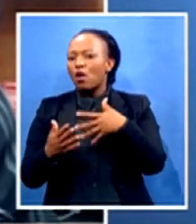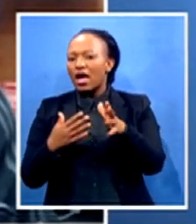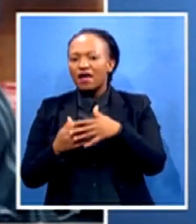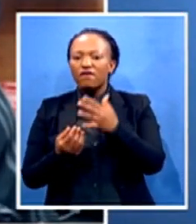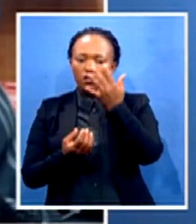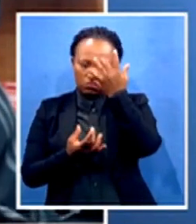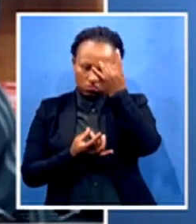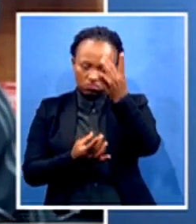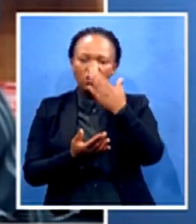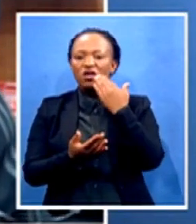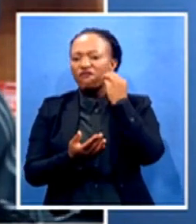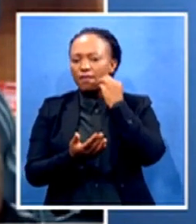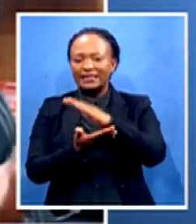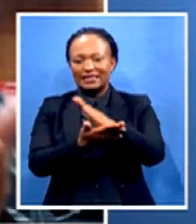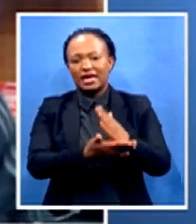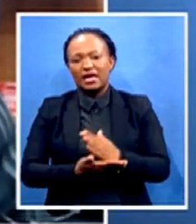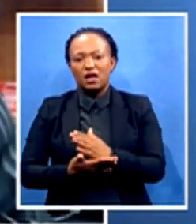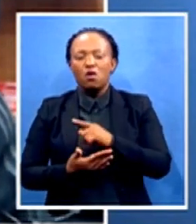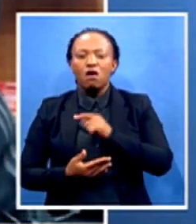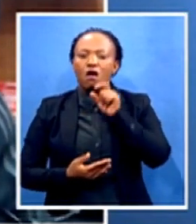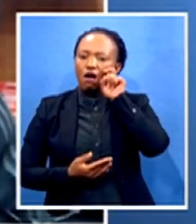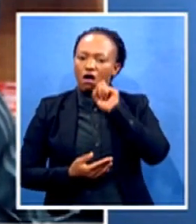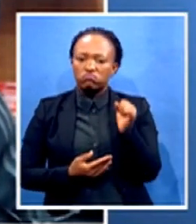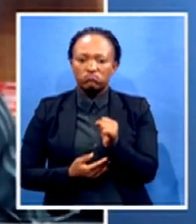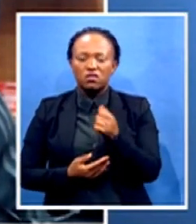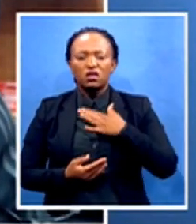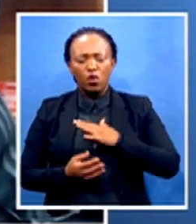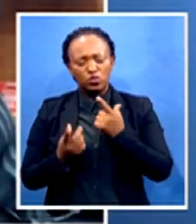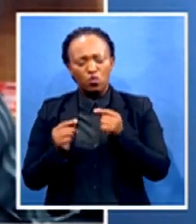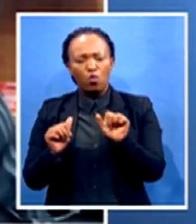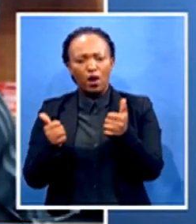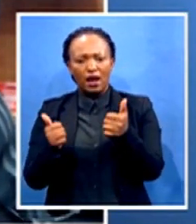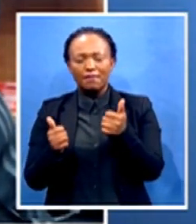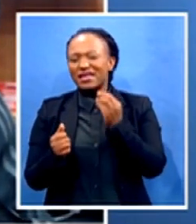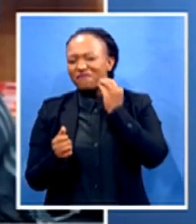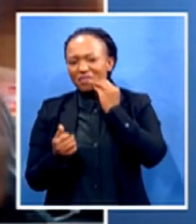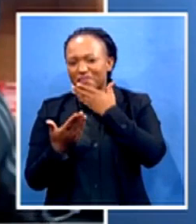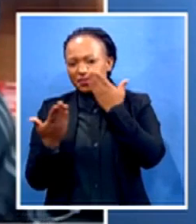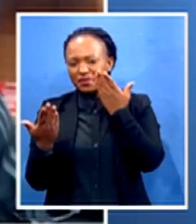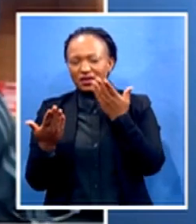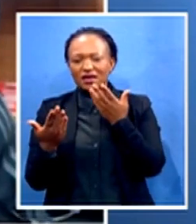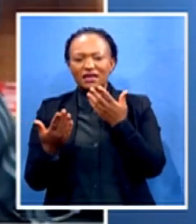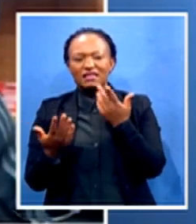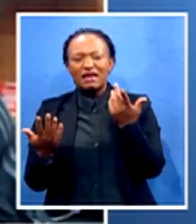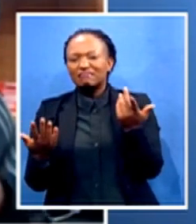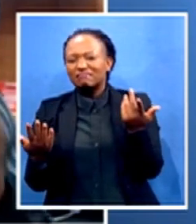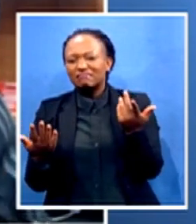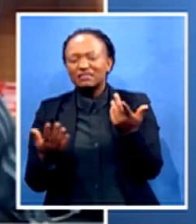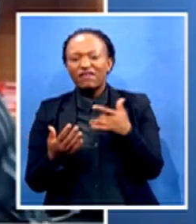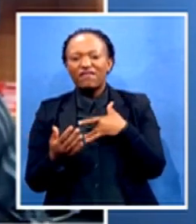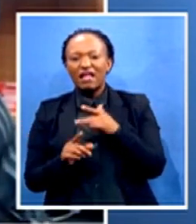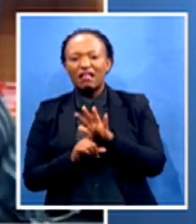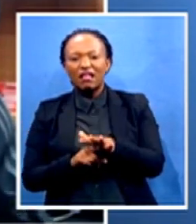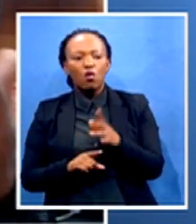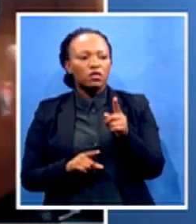well. They want to do the right thing. So without information, they find to be disadvantaged by going there and come back without being vaccinated. And it's